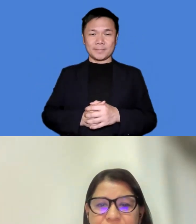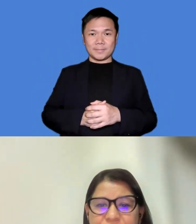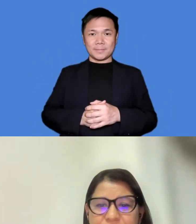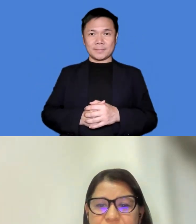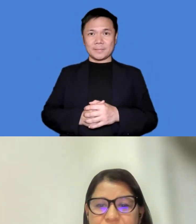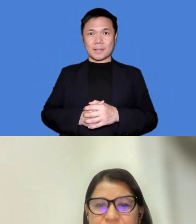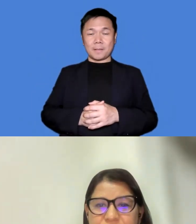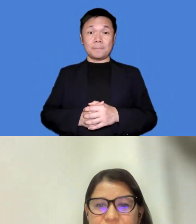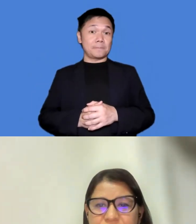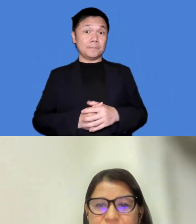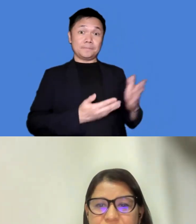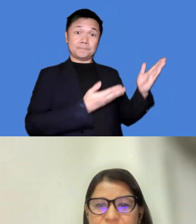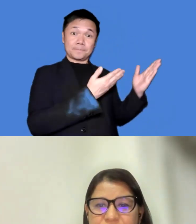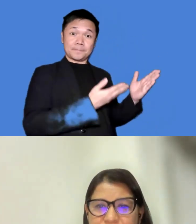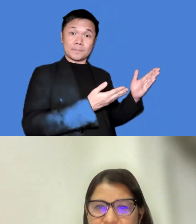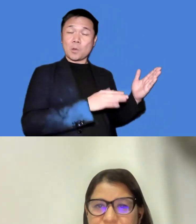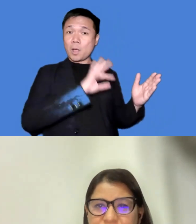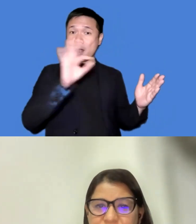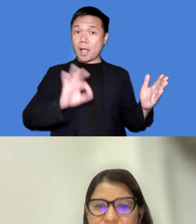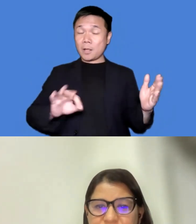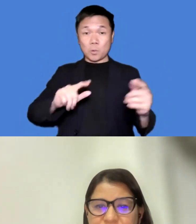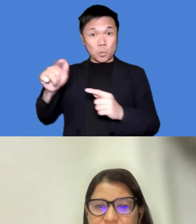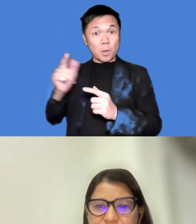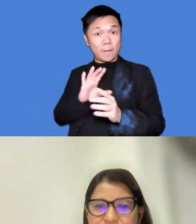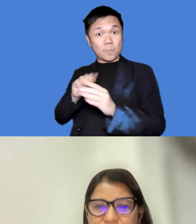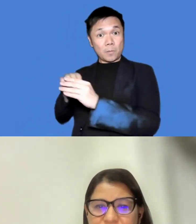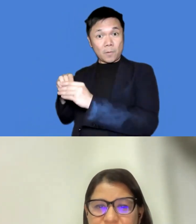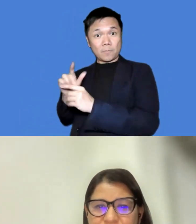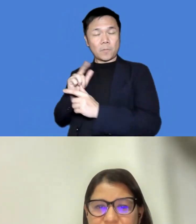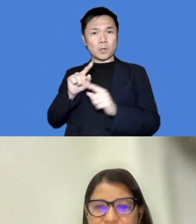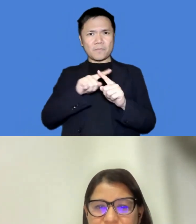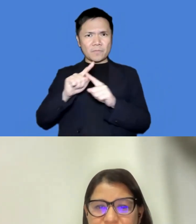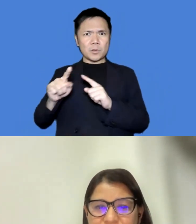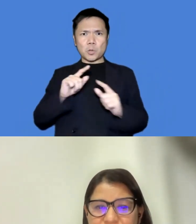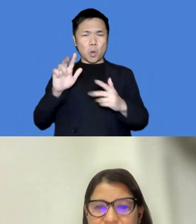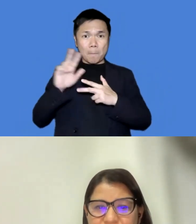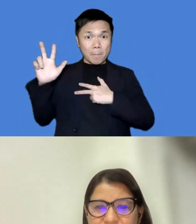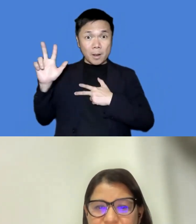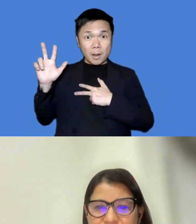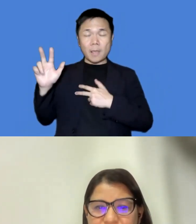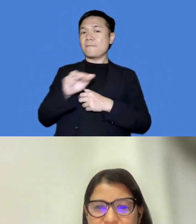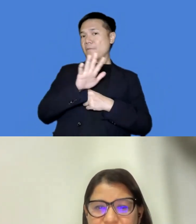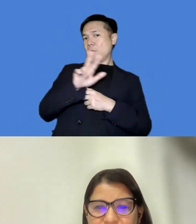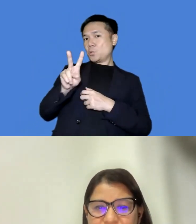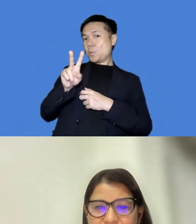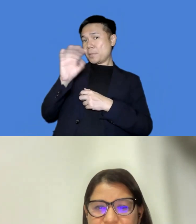So we asked, were you involved in the implementation of commitments? And 52% said